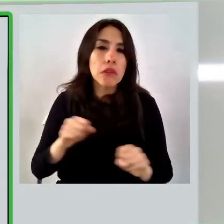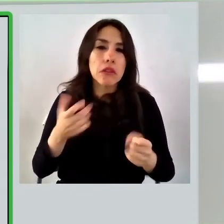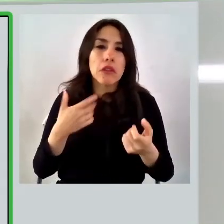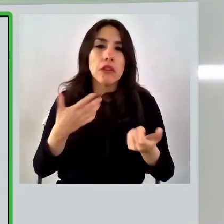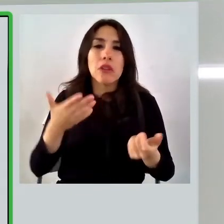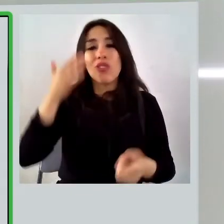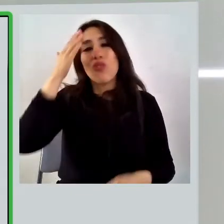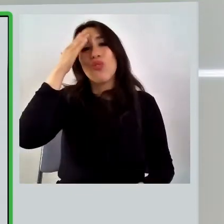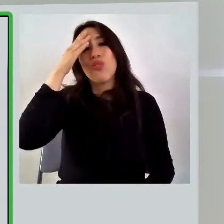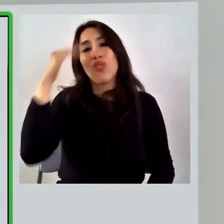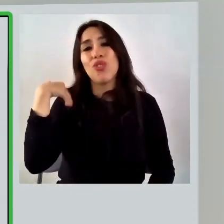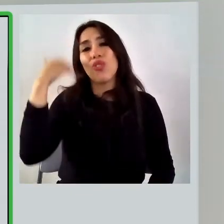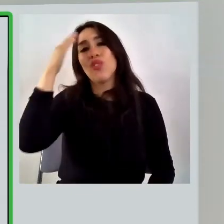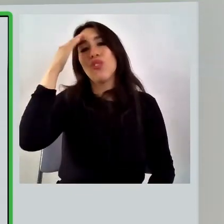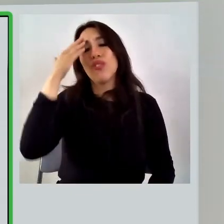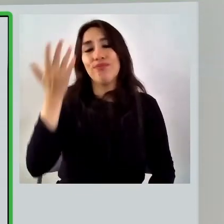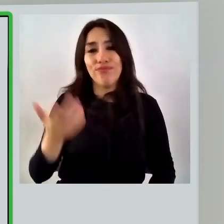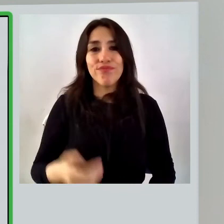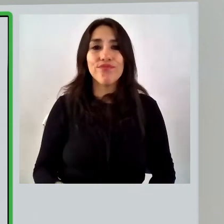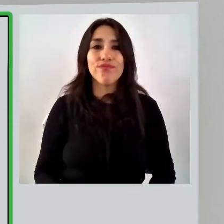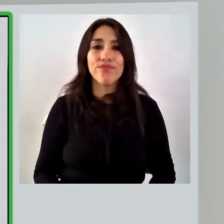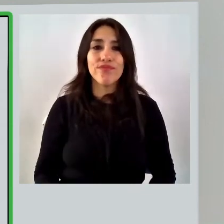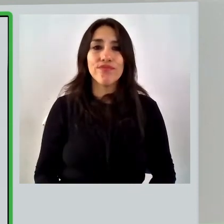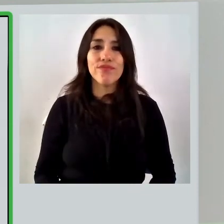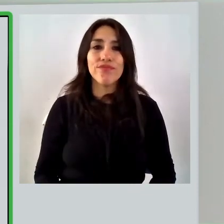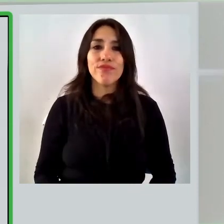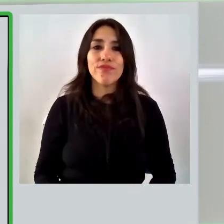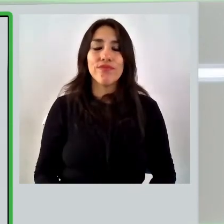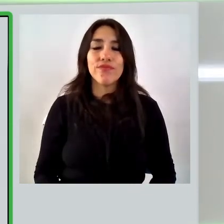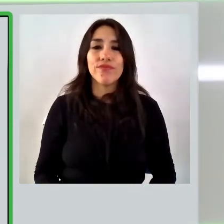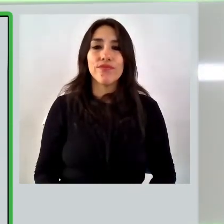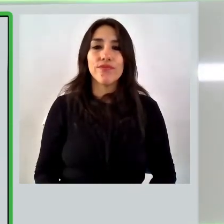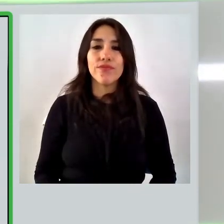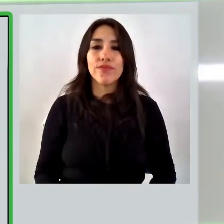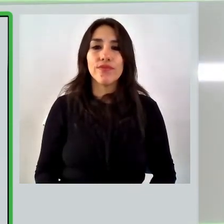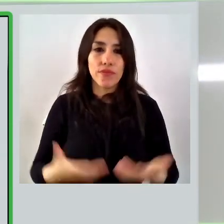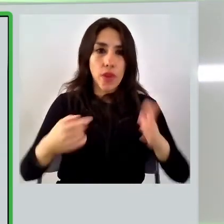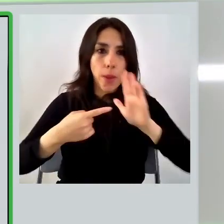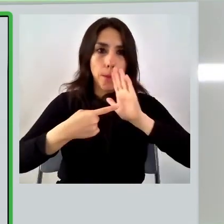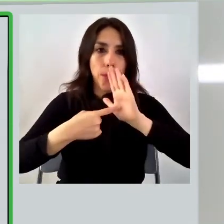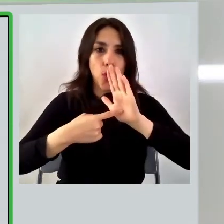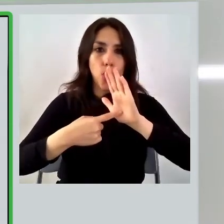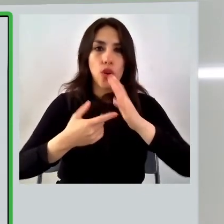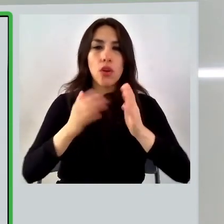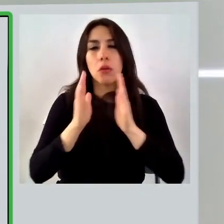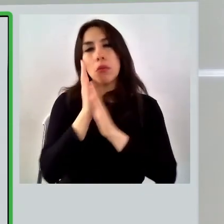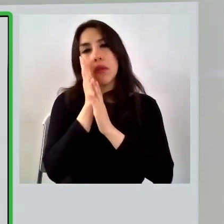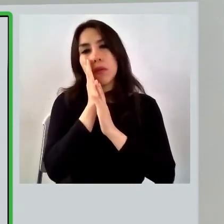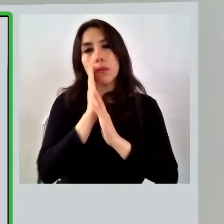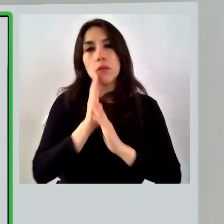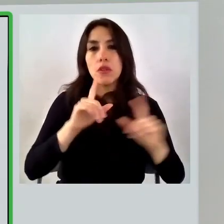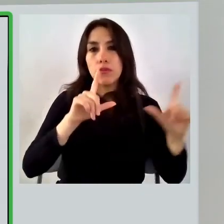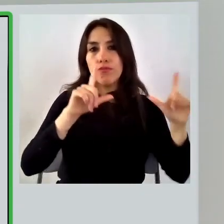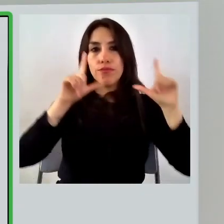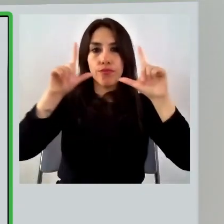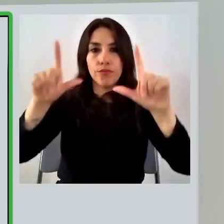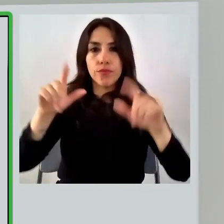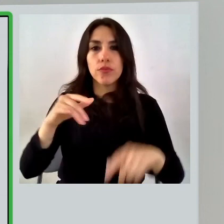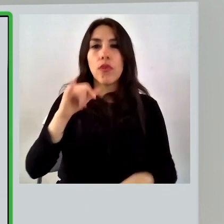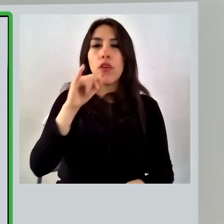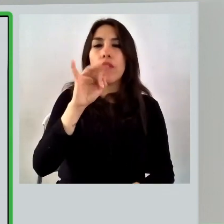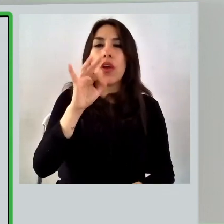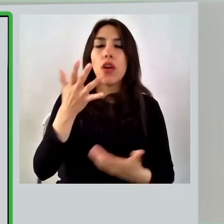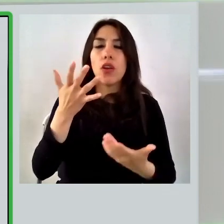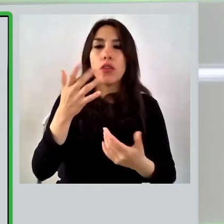Okay. And that point about feeling safe is brought out strongly by the chart here. In fact, across a range of indicators, we